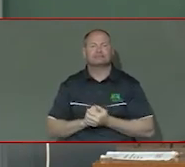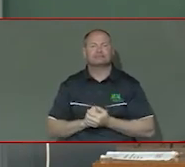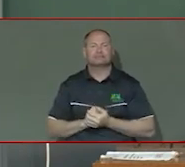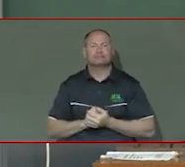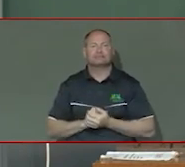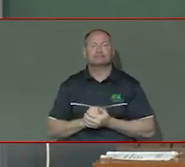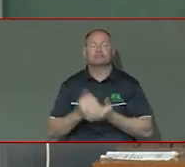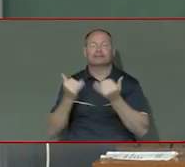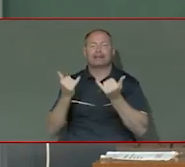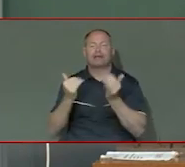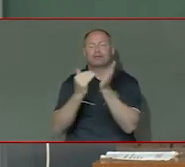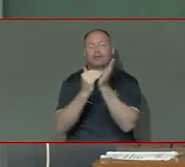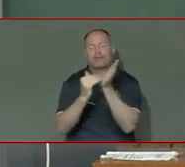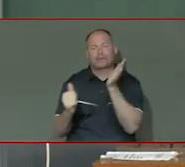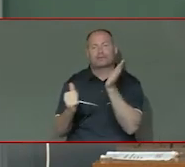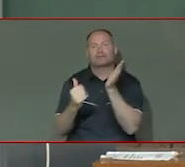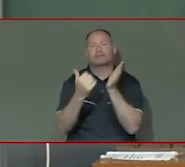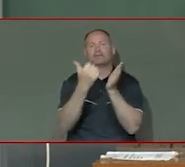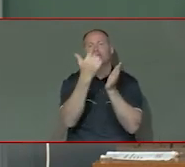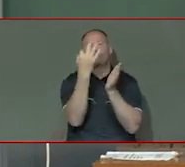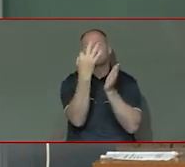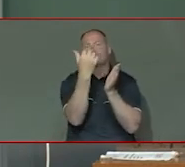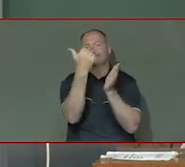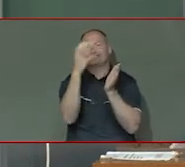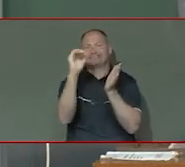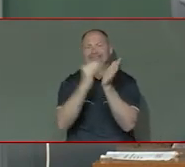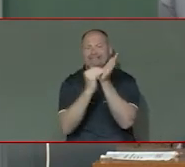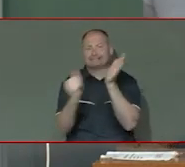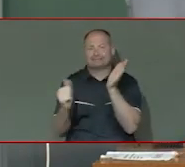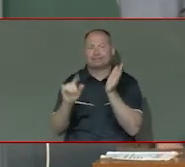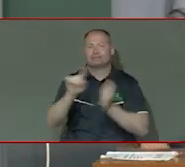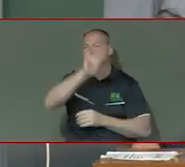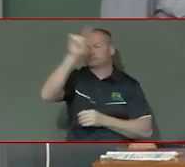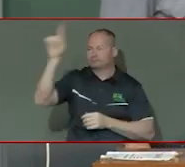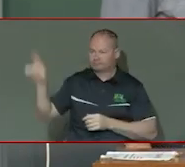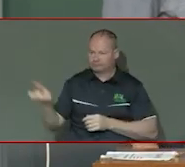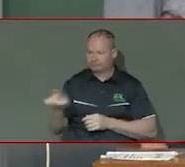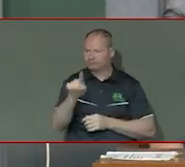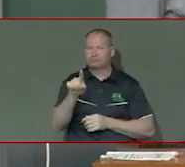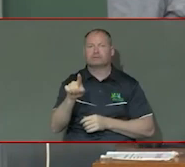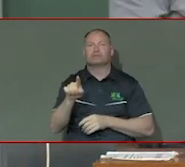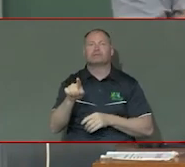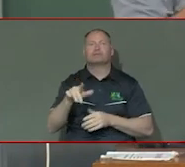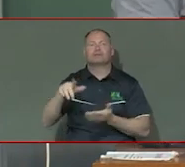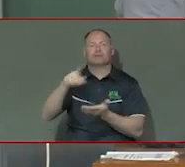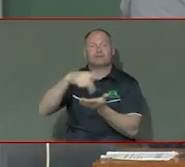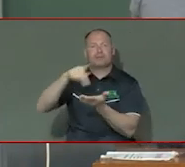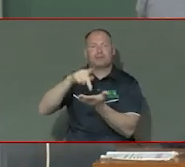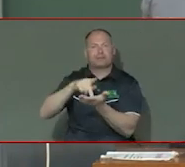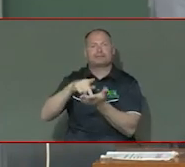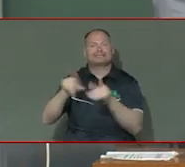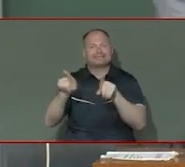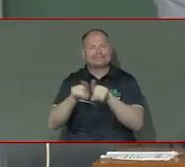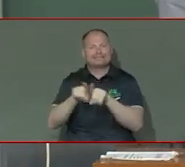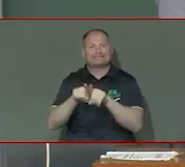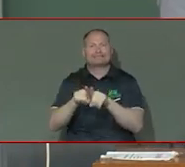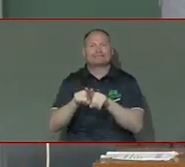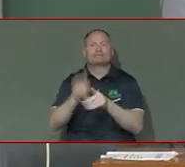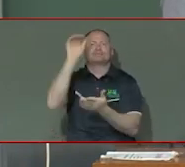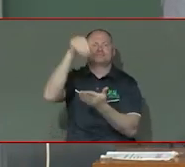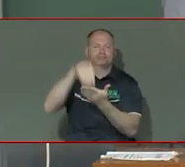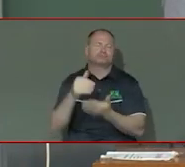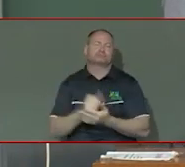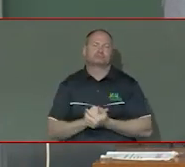and I subtract 360, I go in the opposite direction, I'll land up on the same terminal ray. So do you understand that you're allowed to add